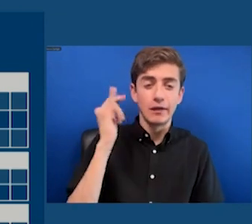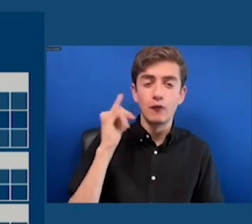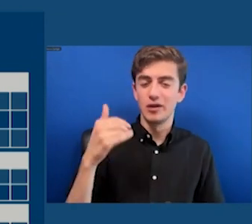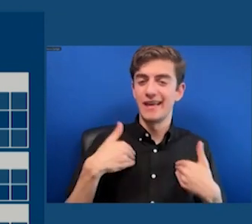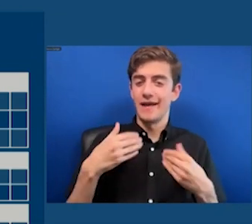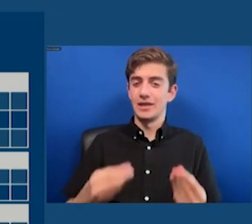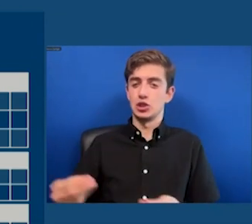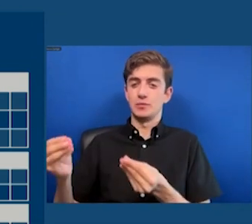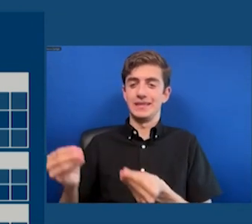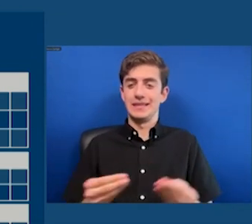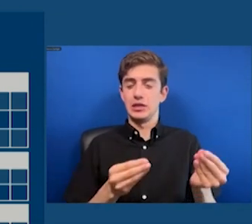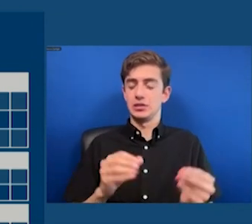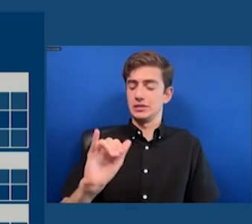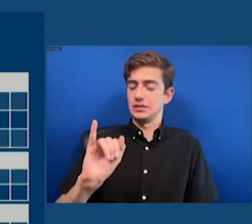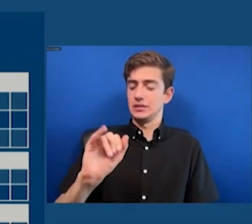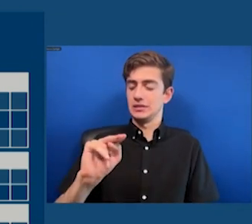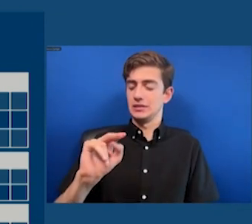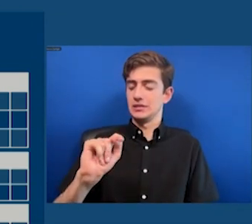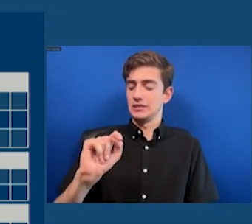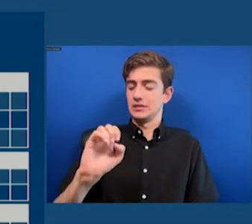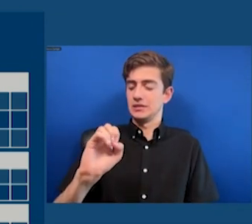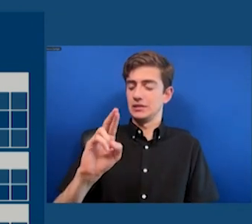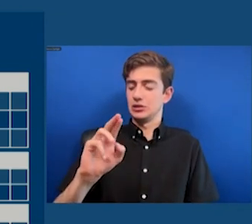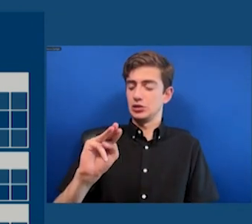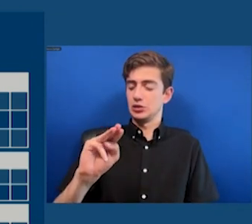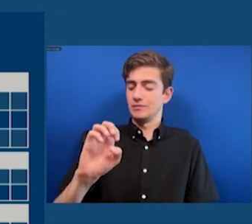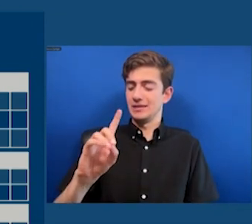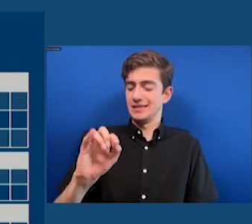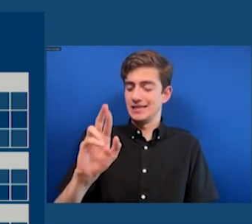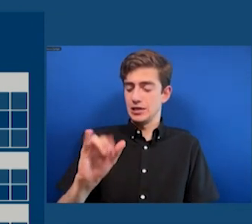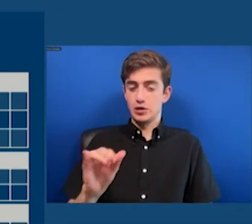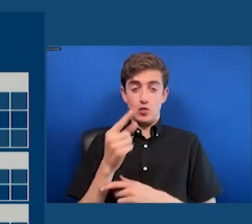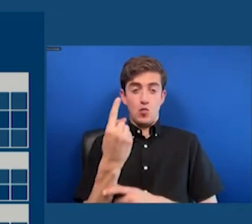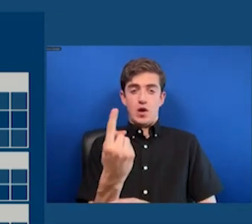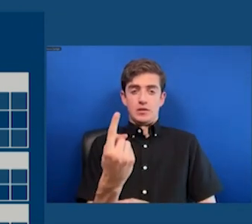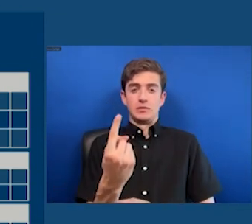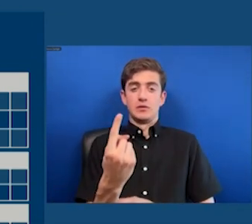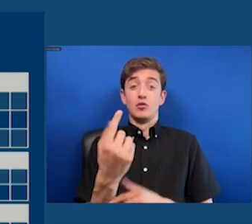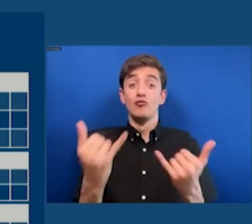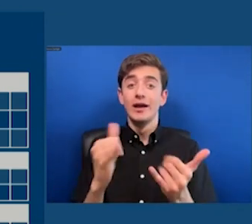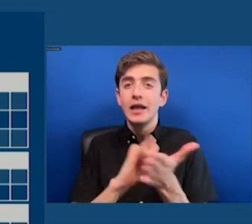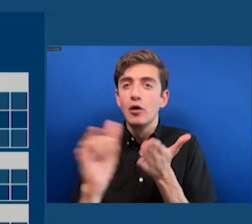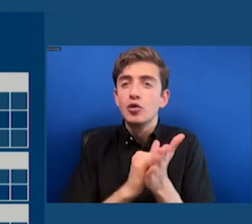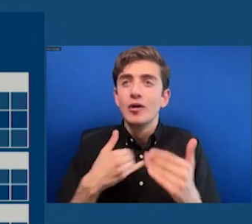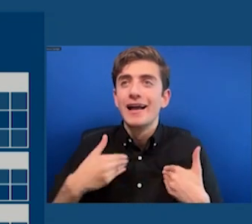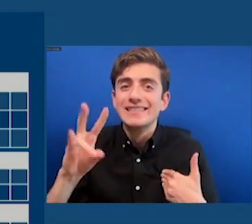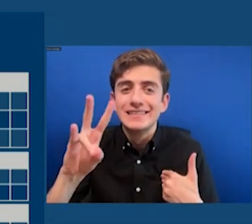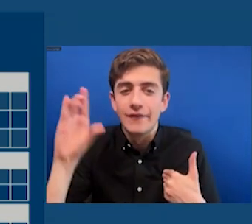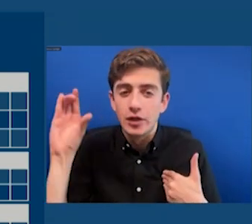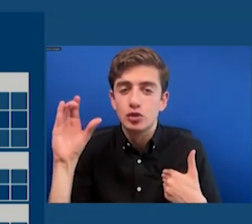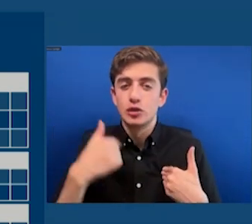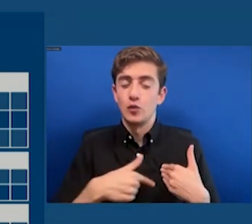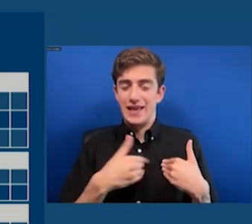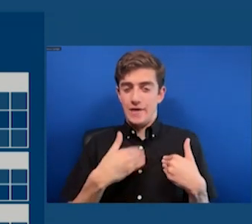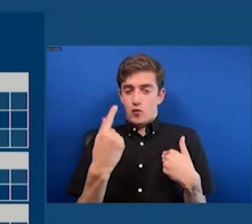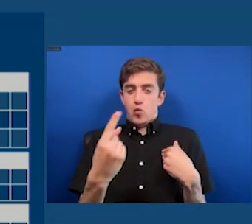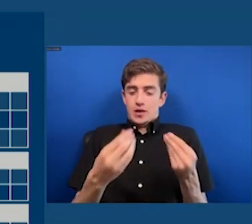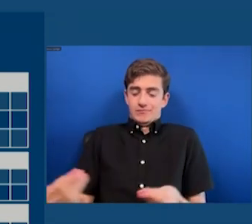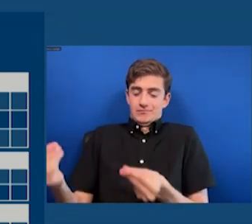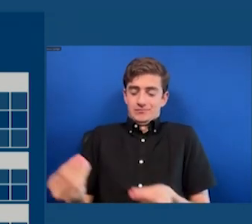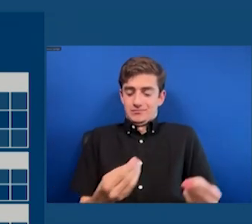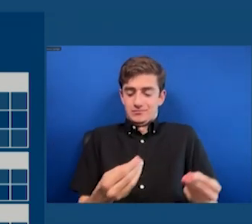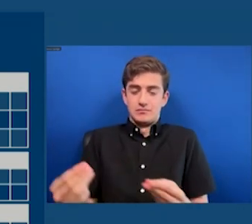this program, not the 700 that have proliferated in the state of New York. This alone will save